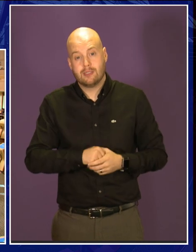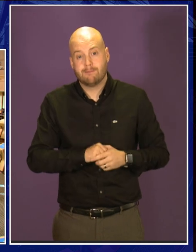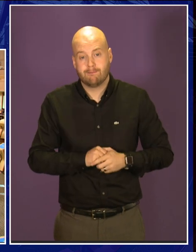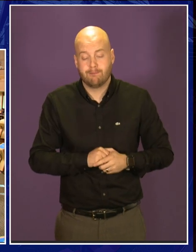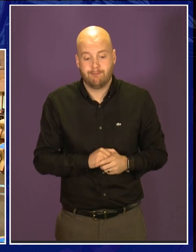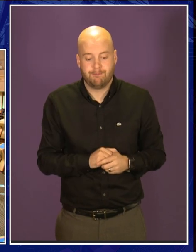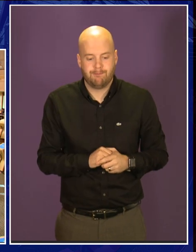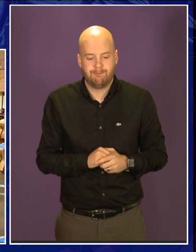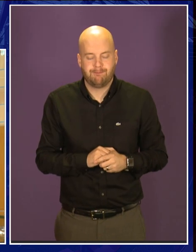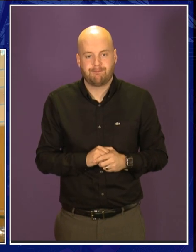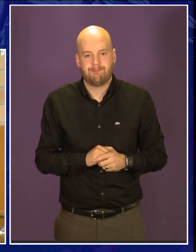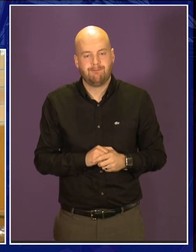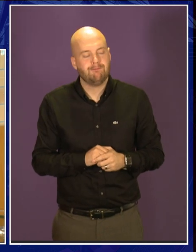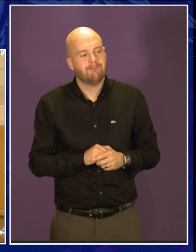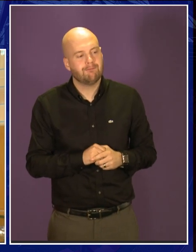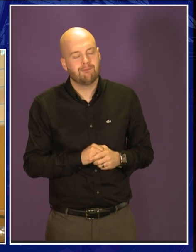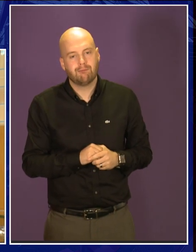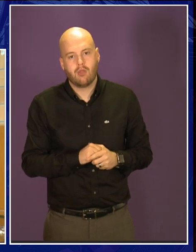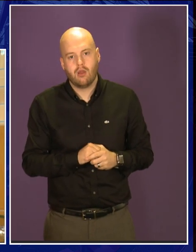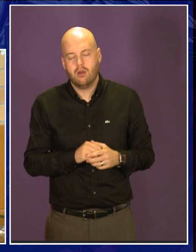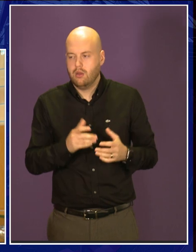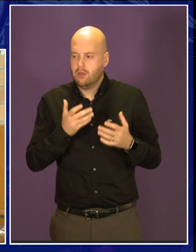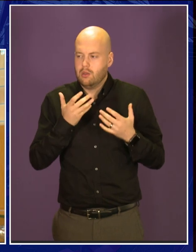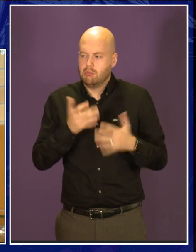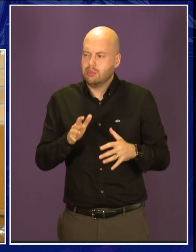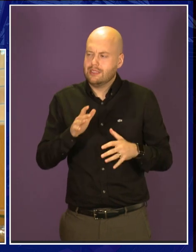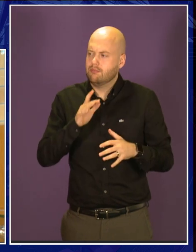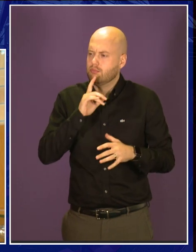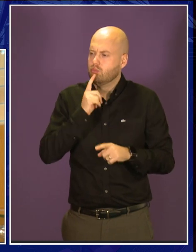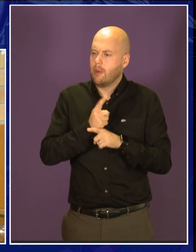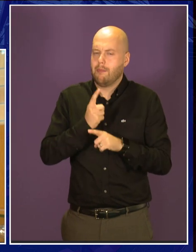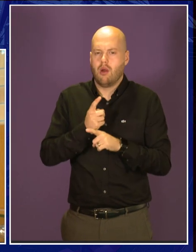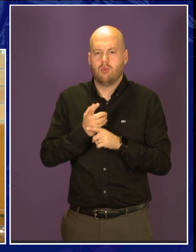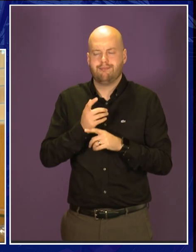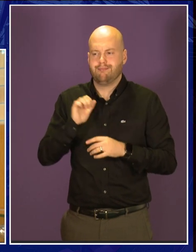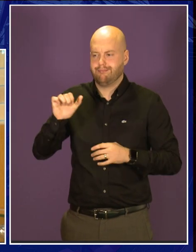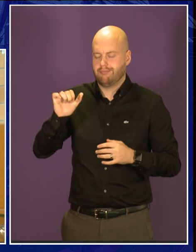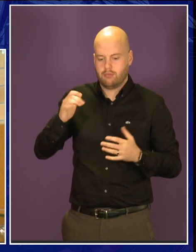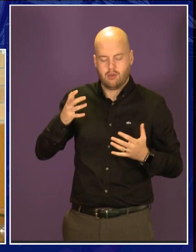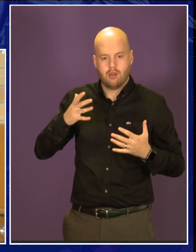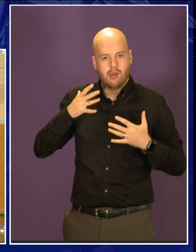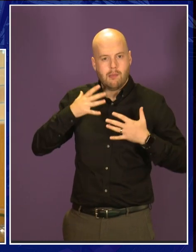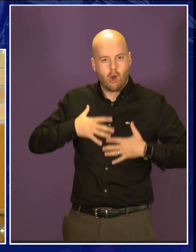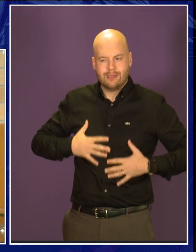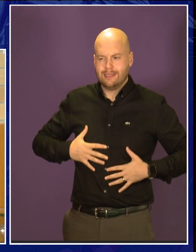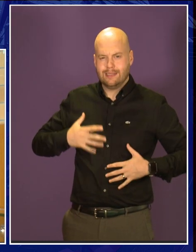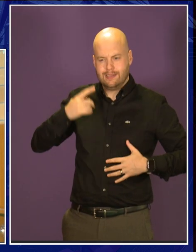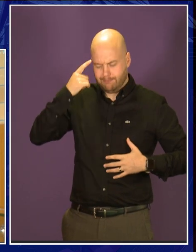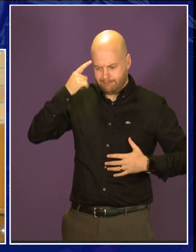Yeah. We were talking the other day about intuition, yeah, and the intuition of the body. And you talked about a point